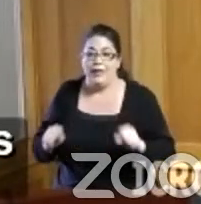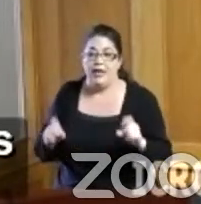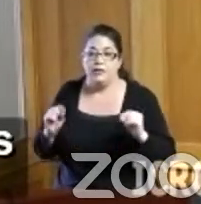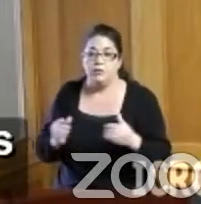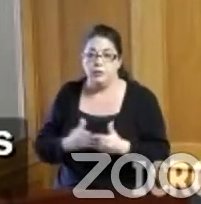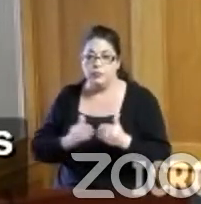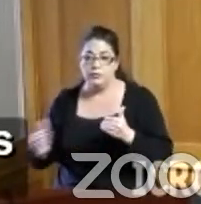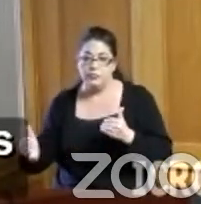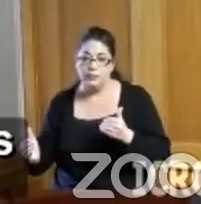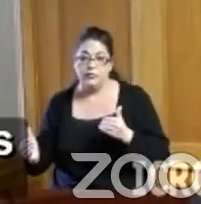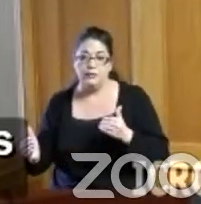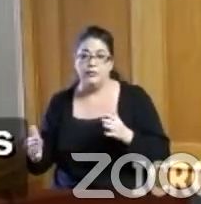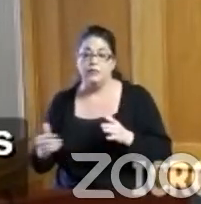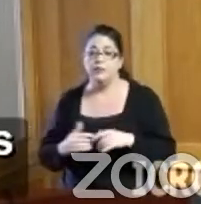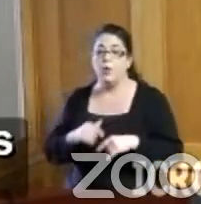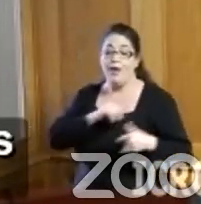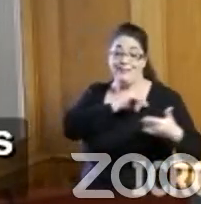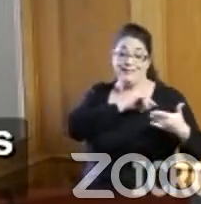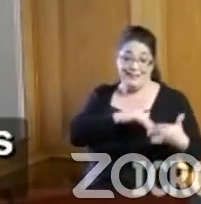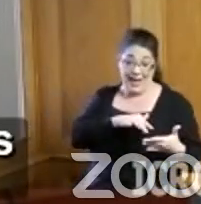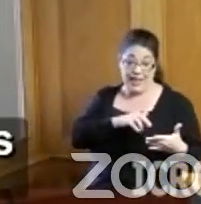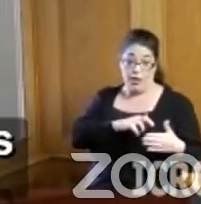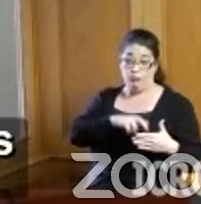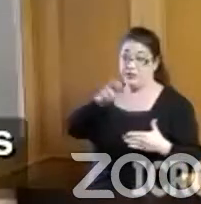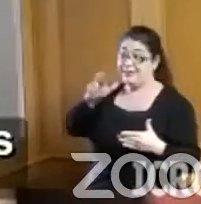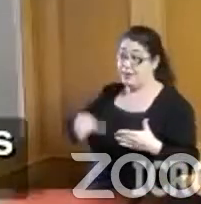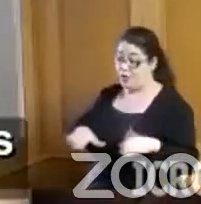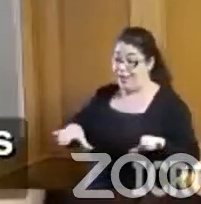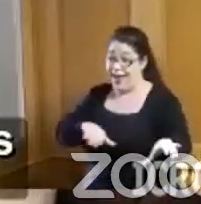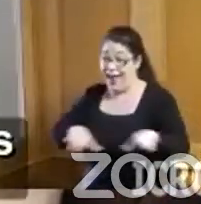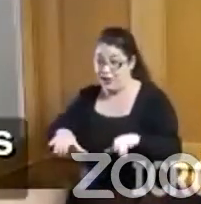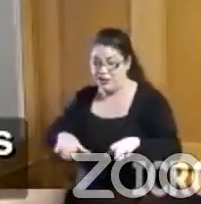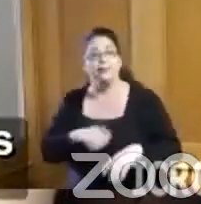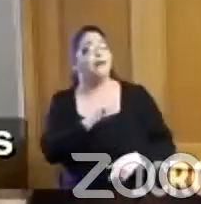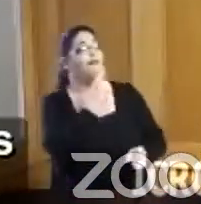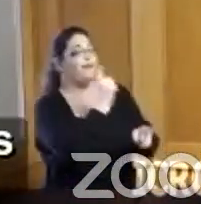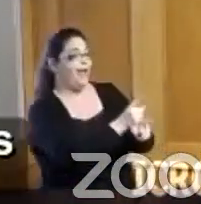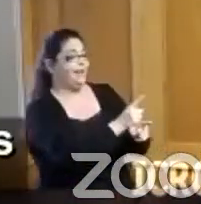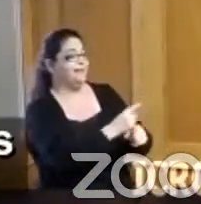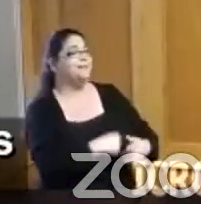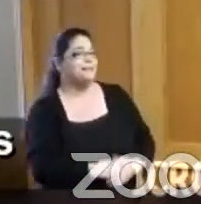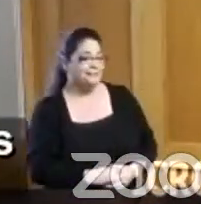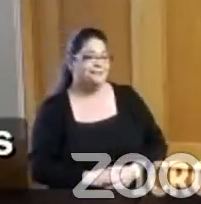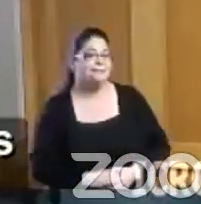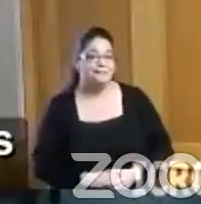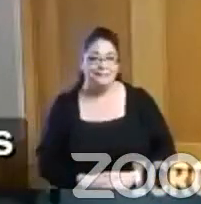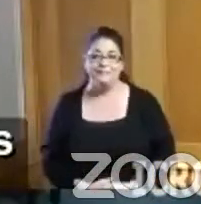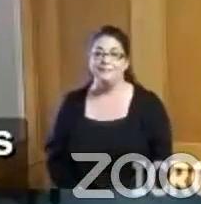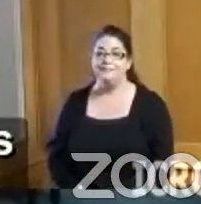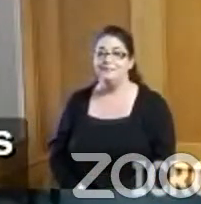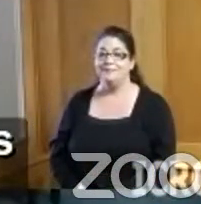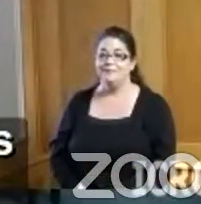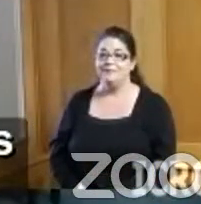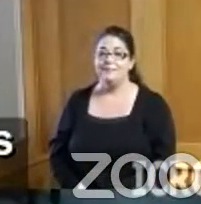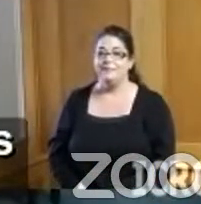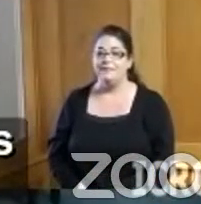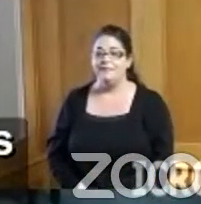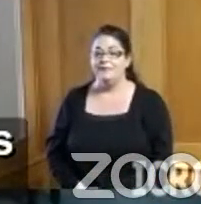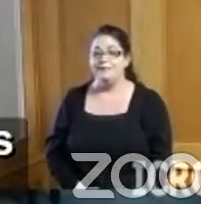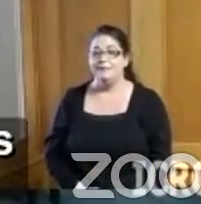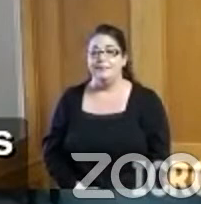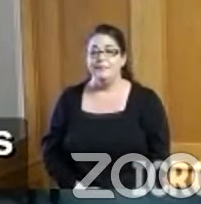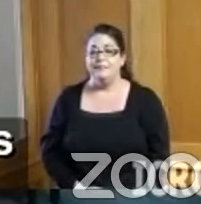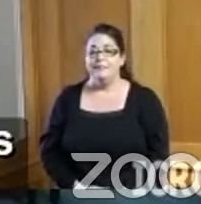Necessary now. So action came out of the study. Yes. So I will support that. Yep. Okay. Thank you.